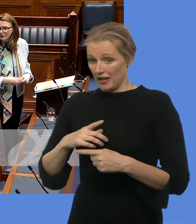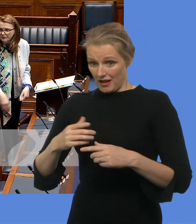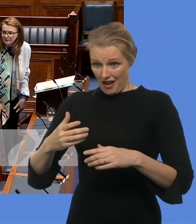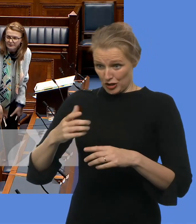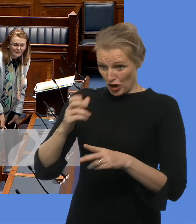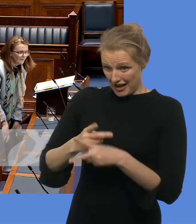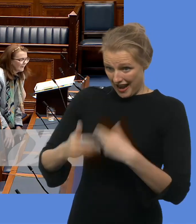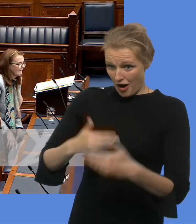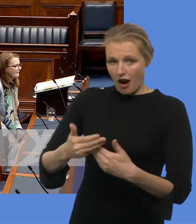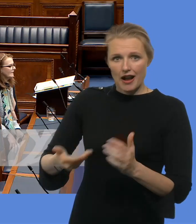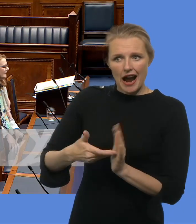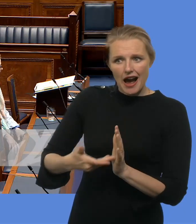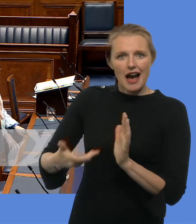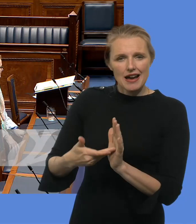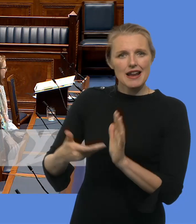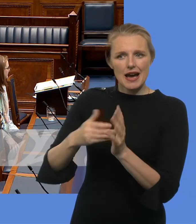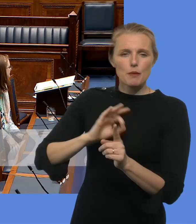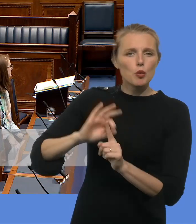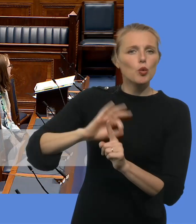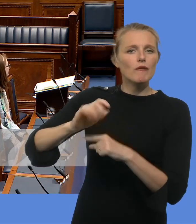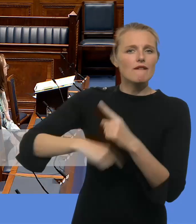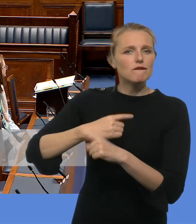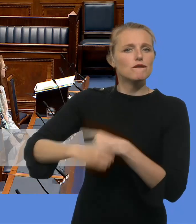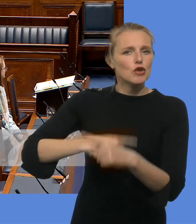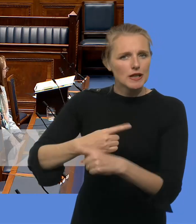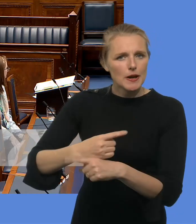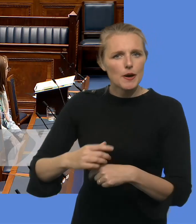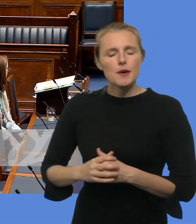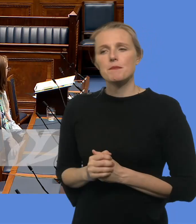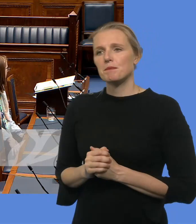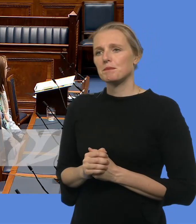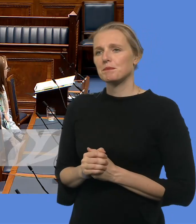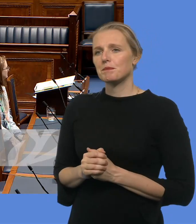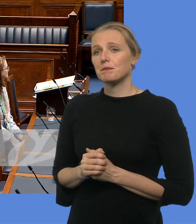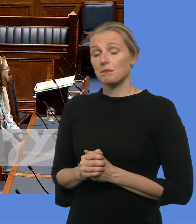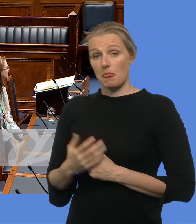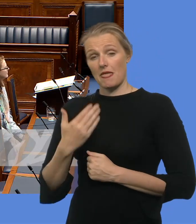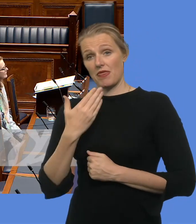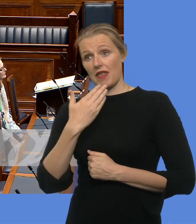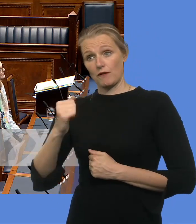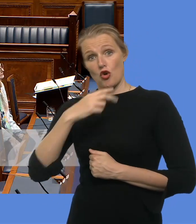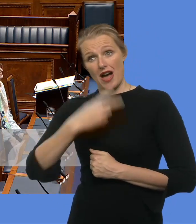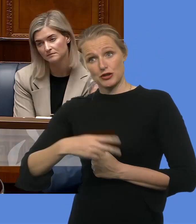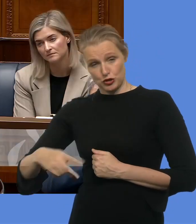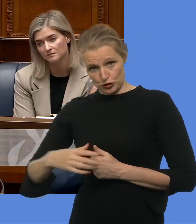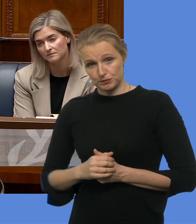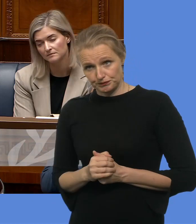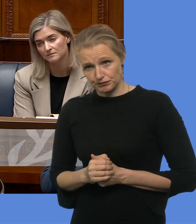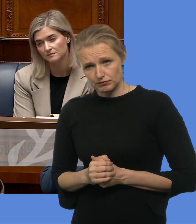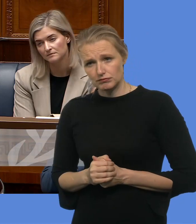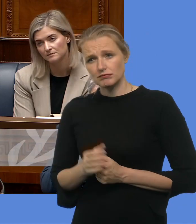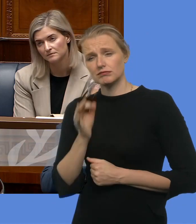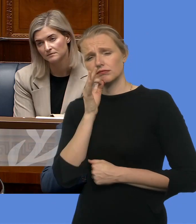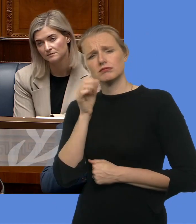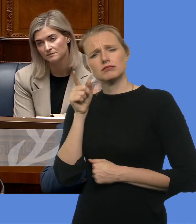year. Cathy Mason for supplementary. I thank the Minister for that answer. Can I ask, Minister, how does the